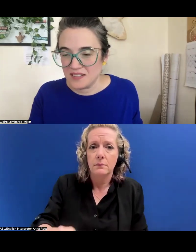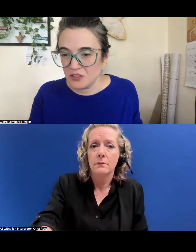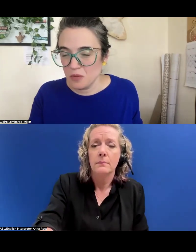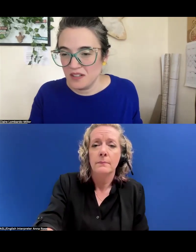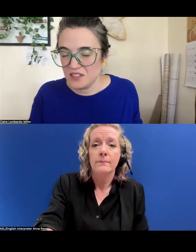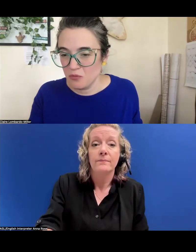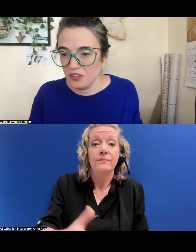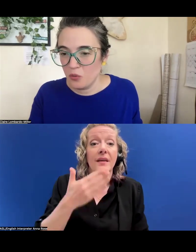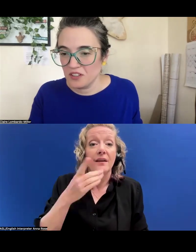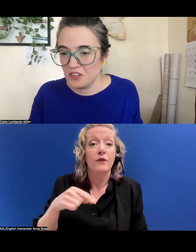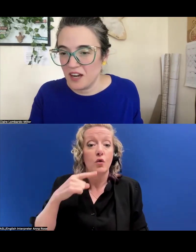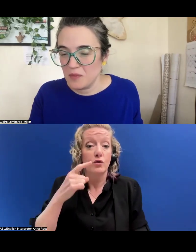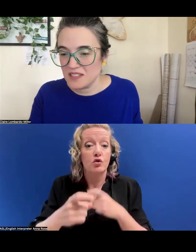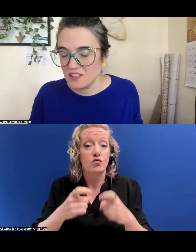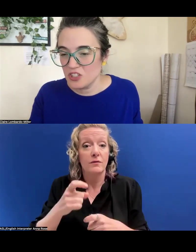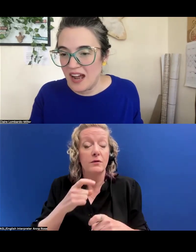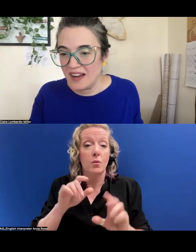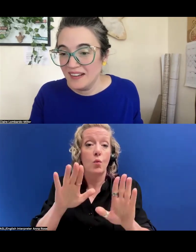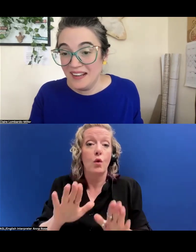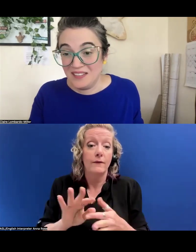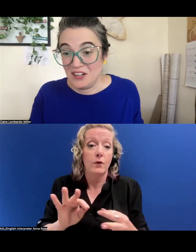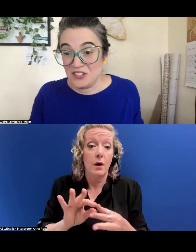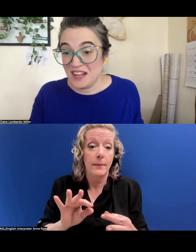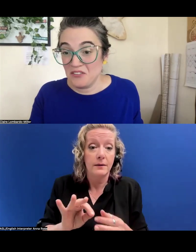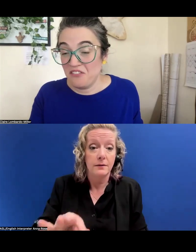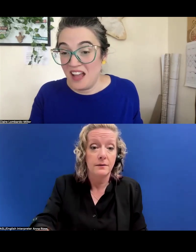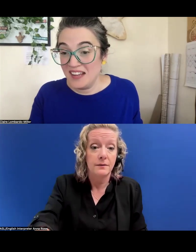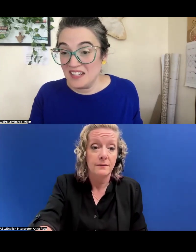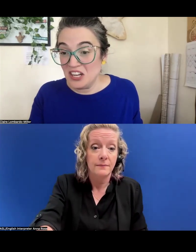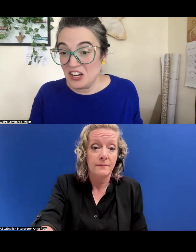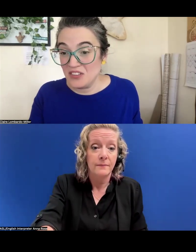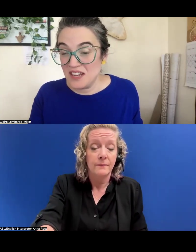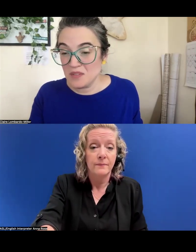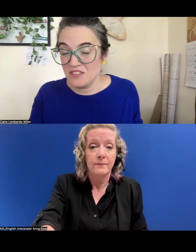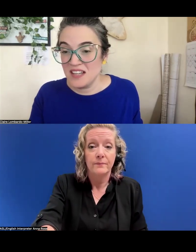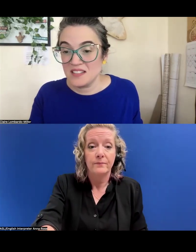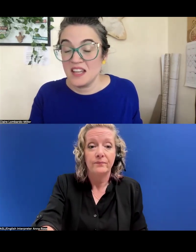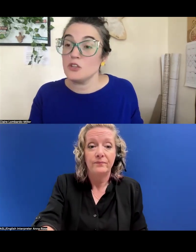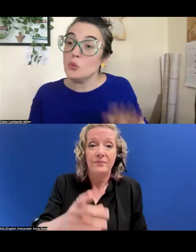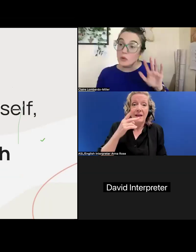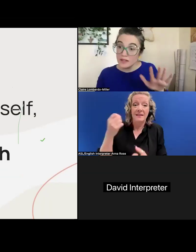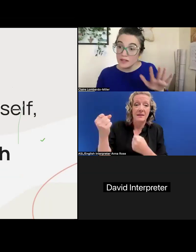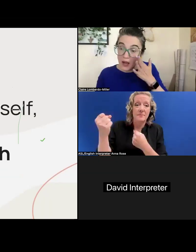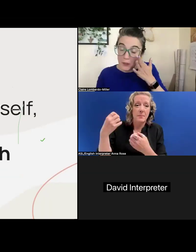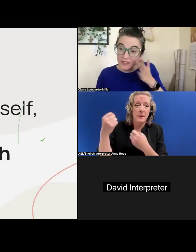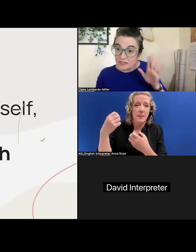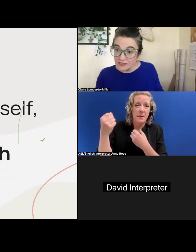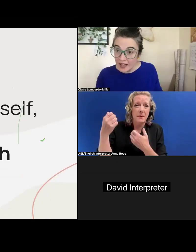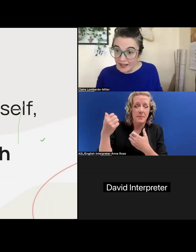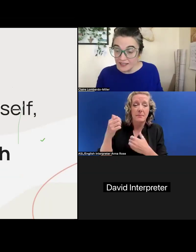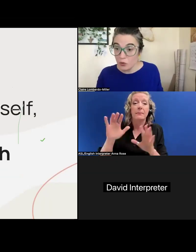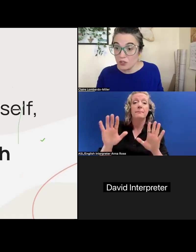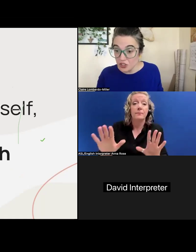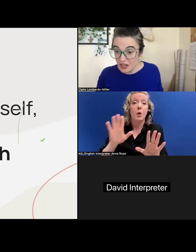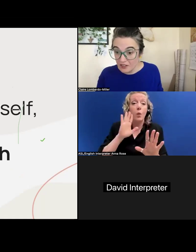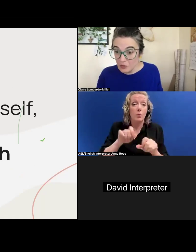who has contributed some really wonderful comments to this chat. They're just kind of flying in here, the names of the tests again. You will get a copy of these